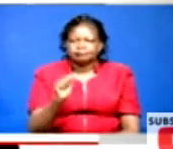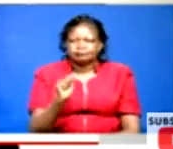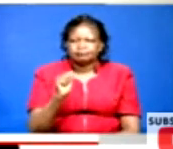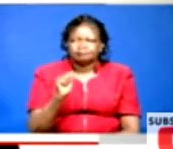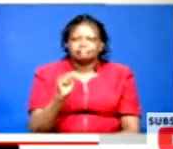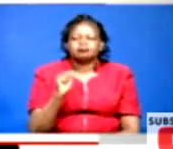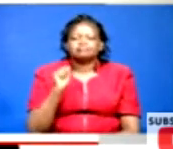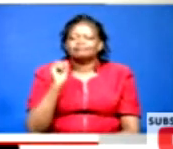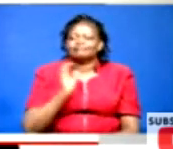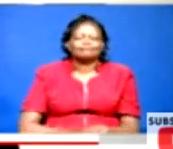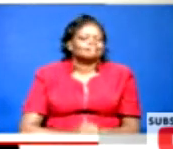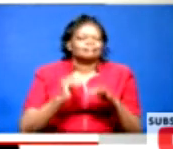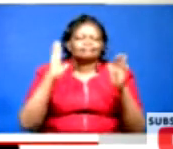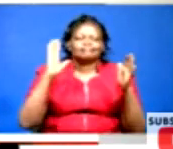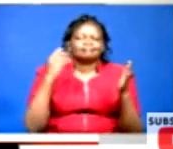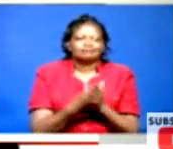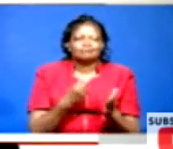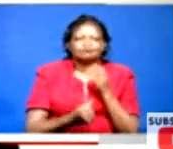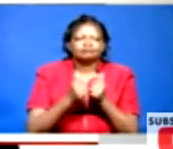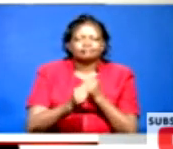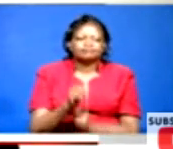takes the biggest chunk at